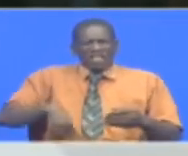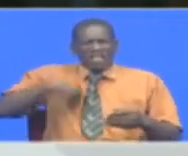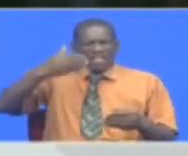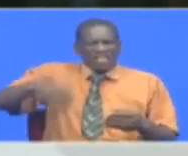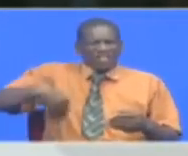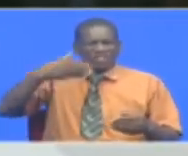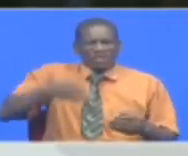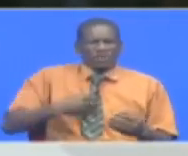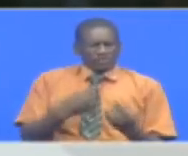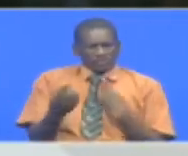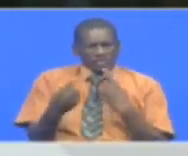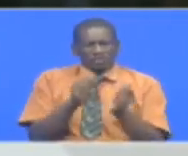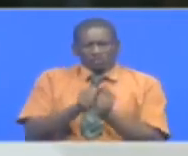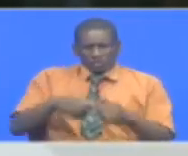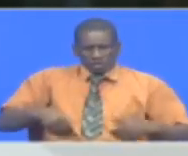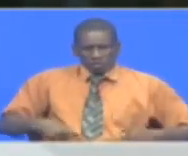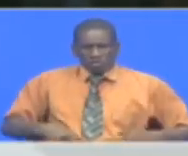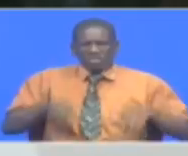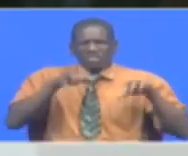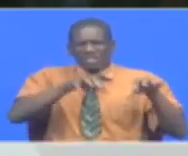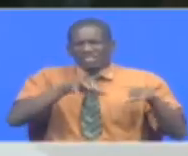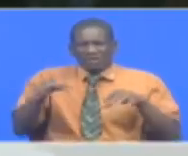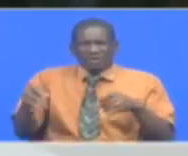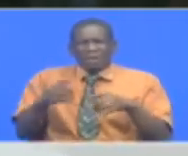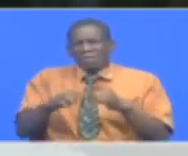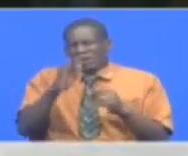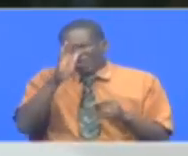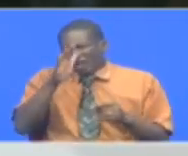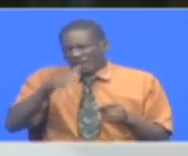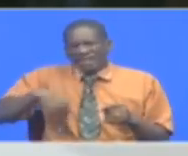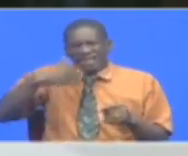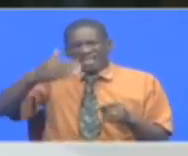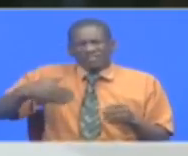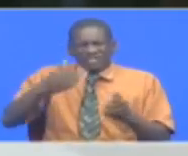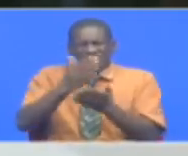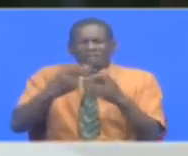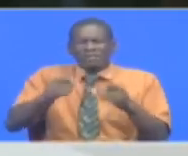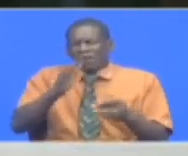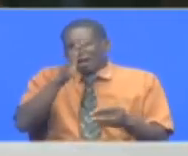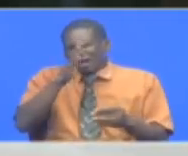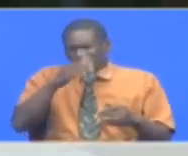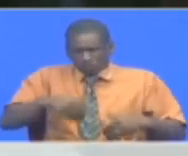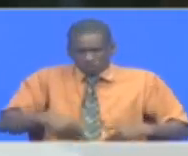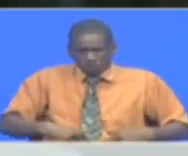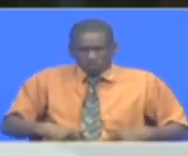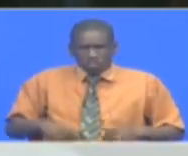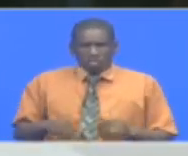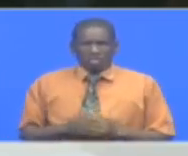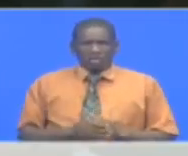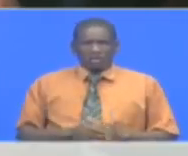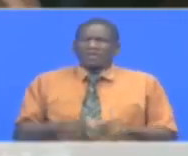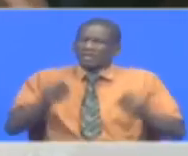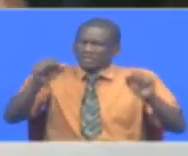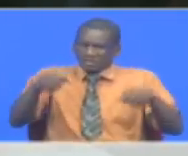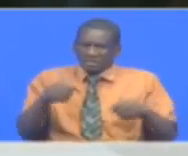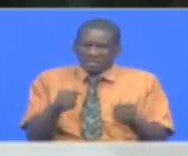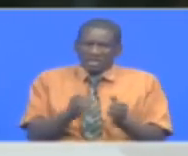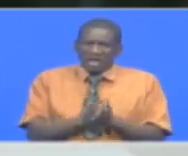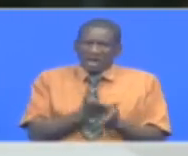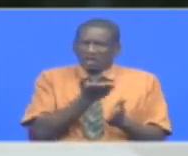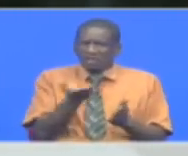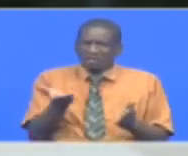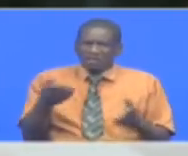have conversations. They are suffering, but they are being cheated every day by people. By people. And they are being